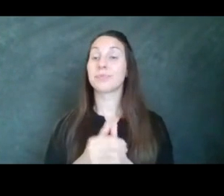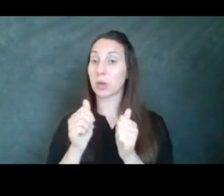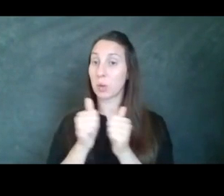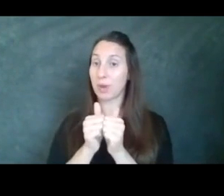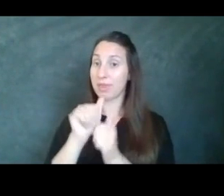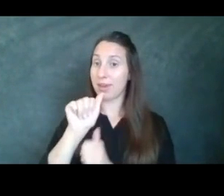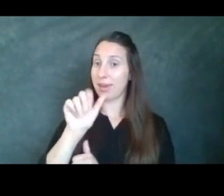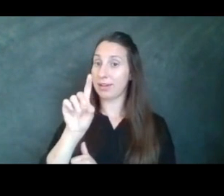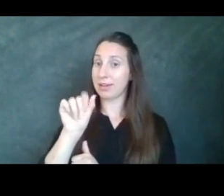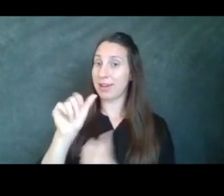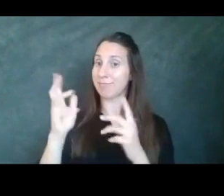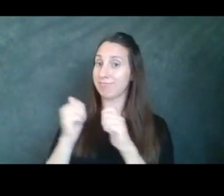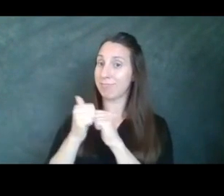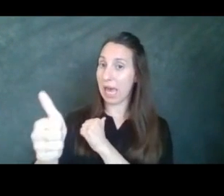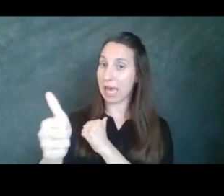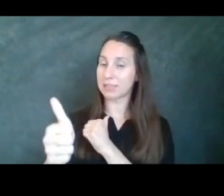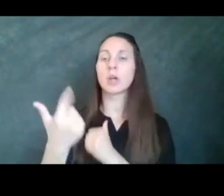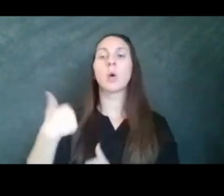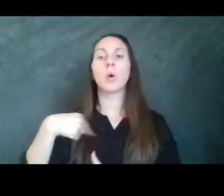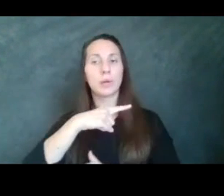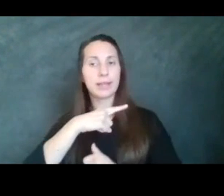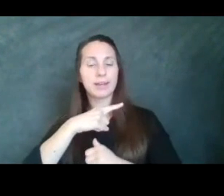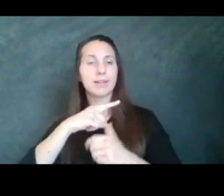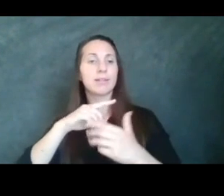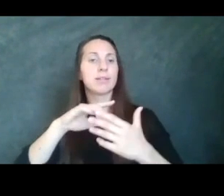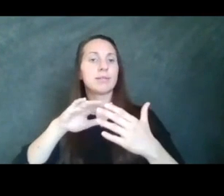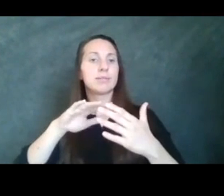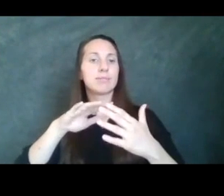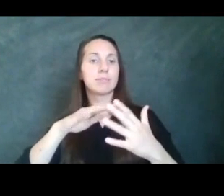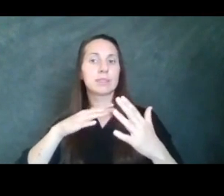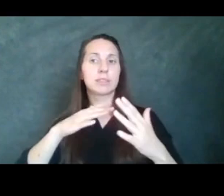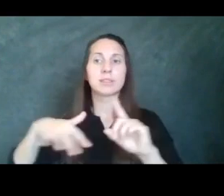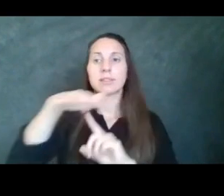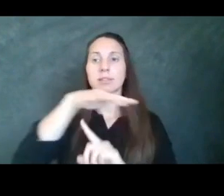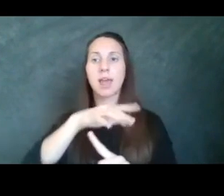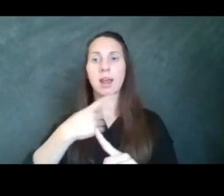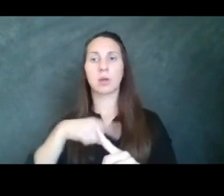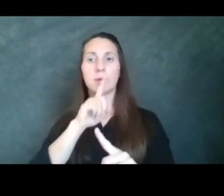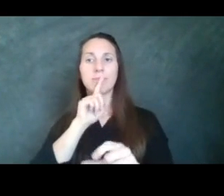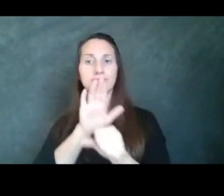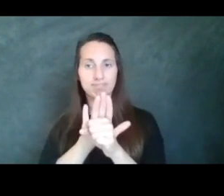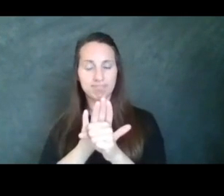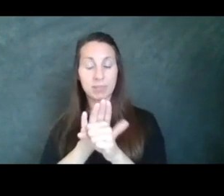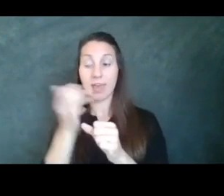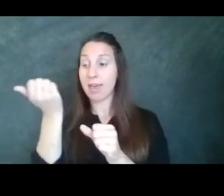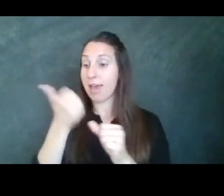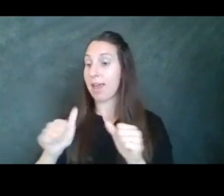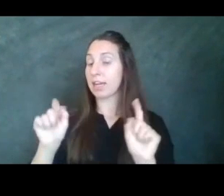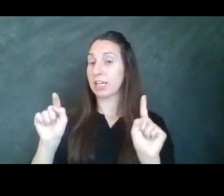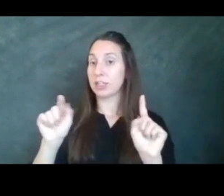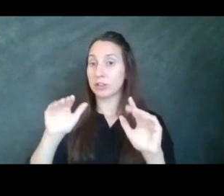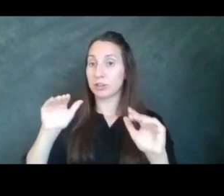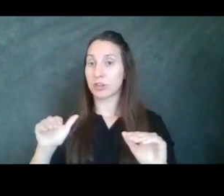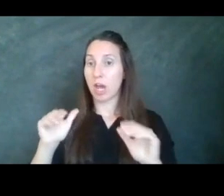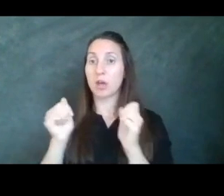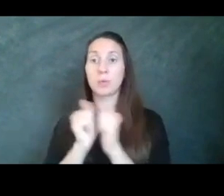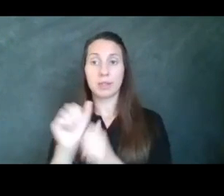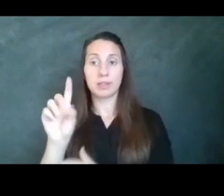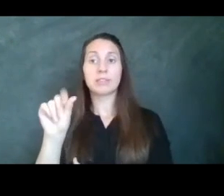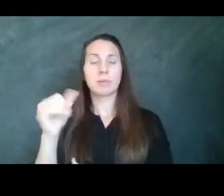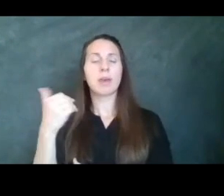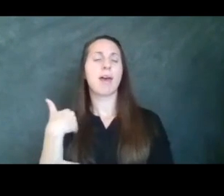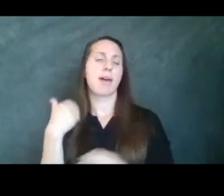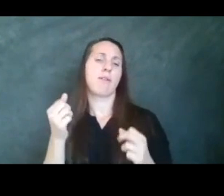we as a society make a pledge that every child with a disability will have the opportunity to